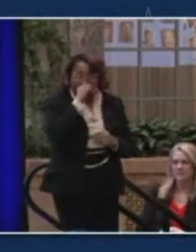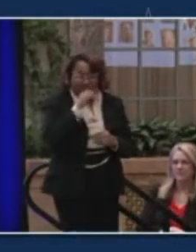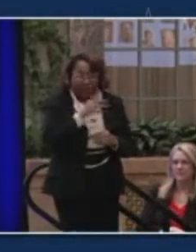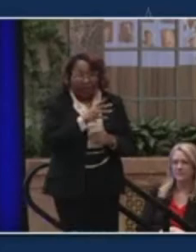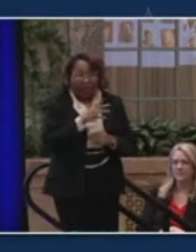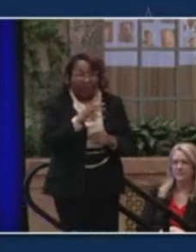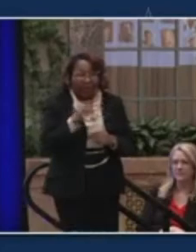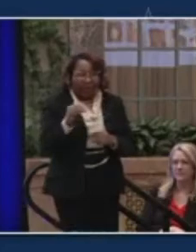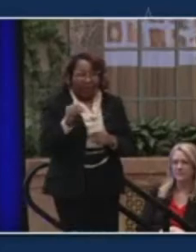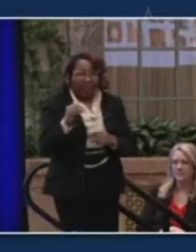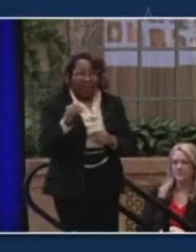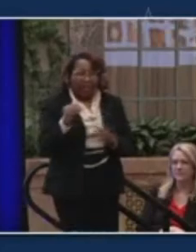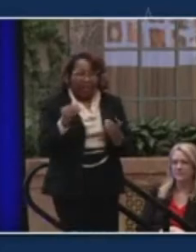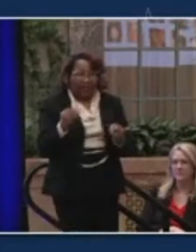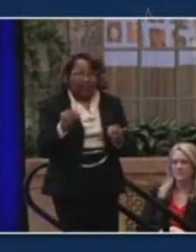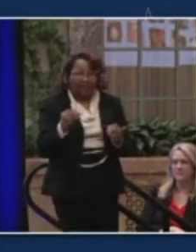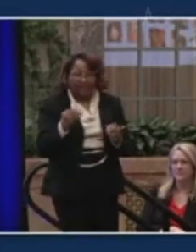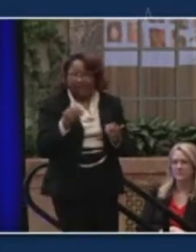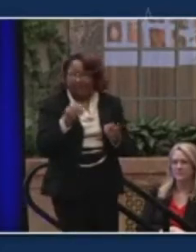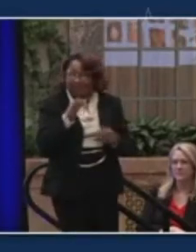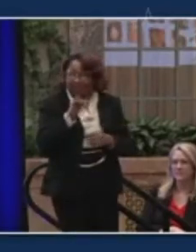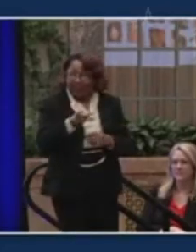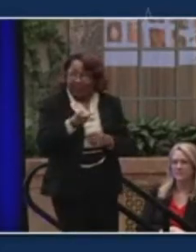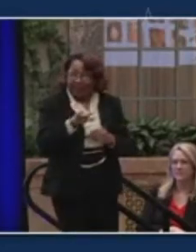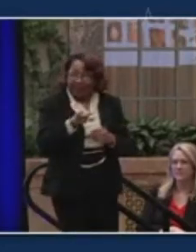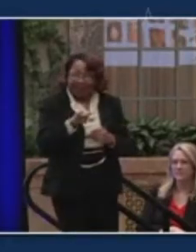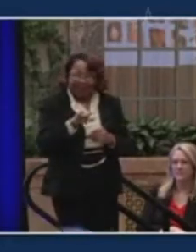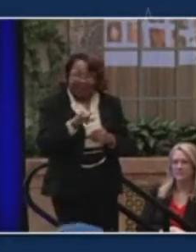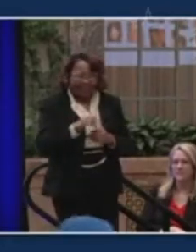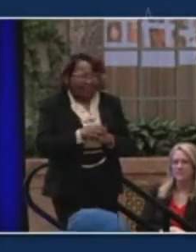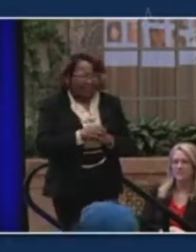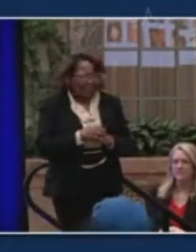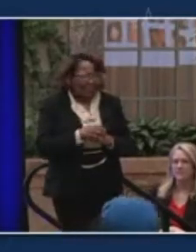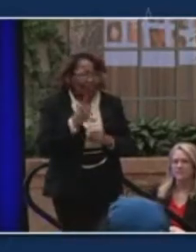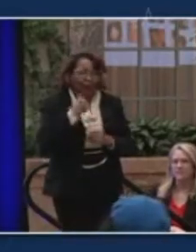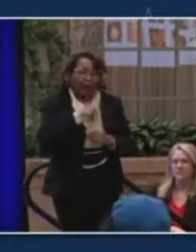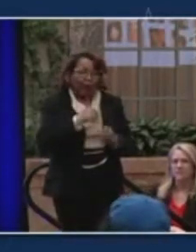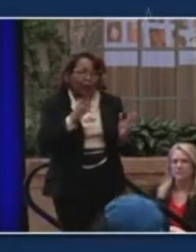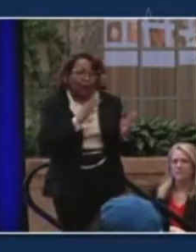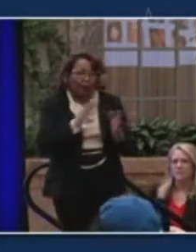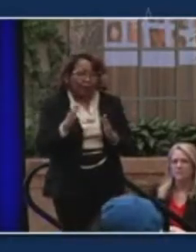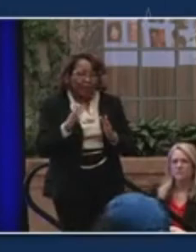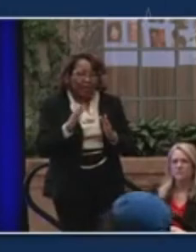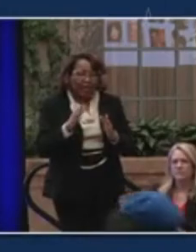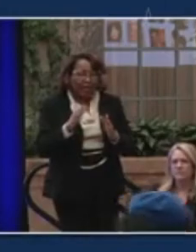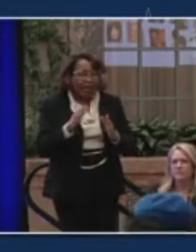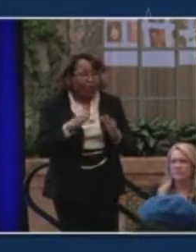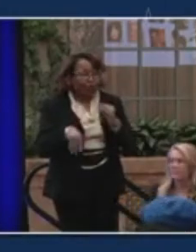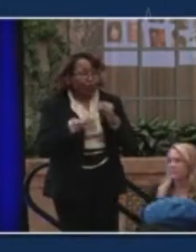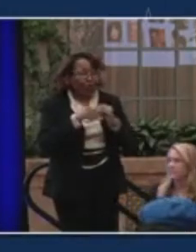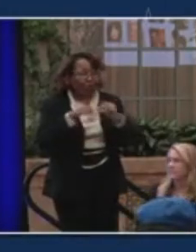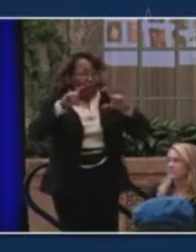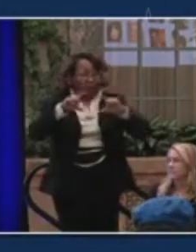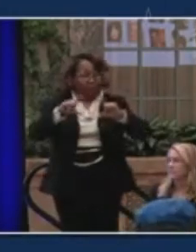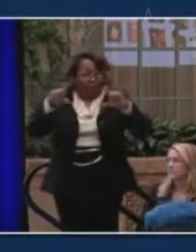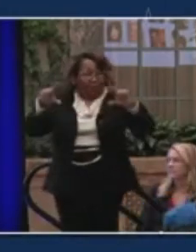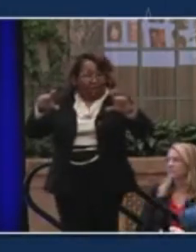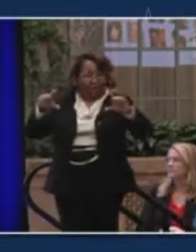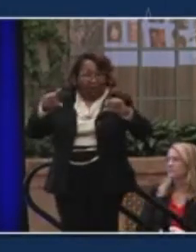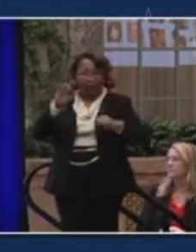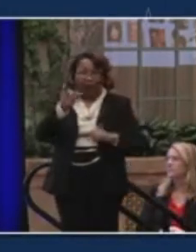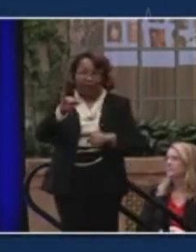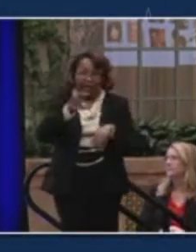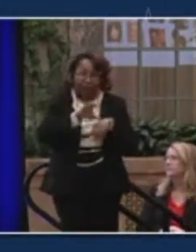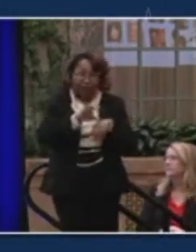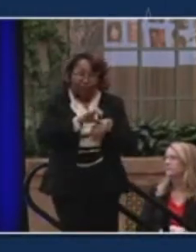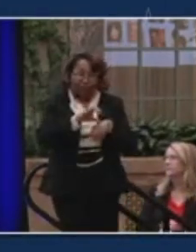rang doorbells and just worked. And we plan to put a plaque on that church to say,